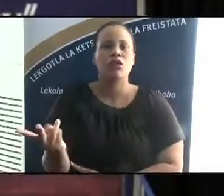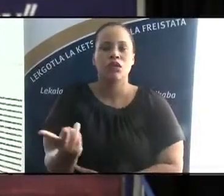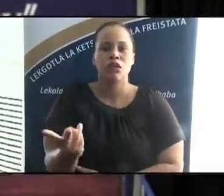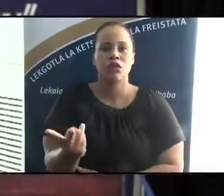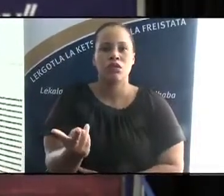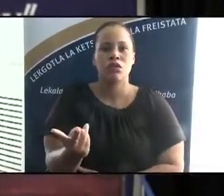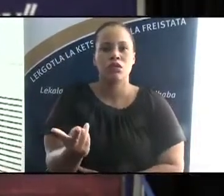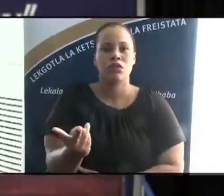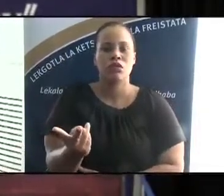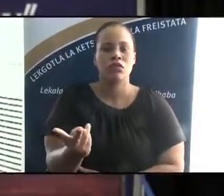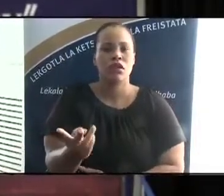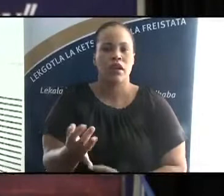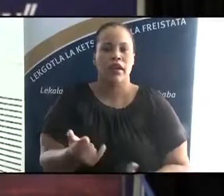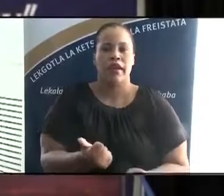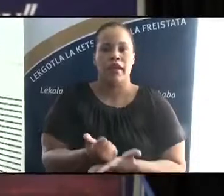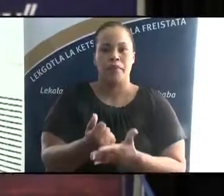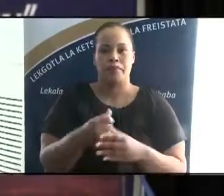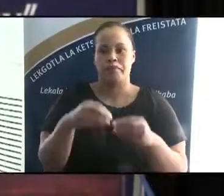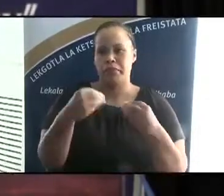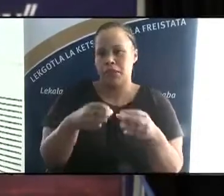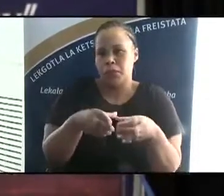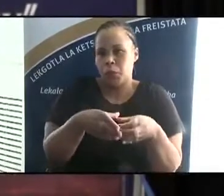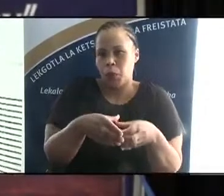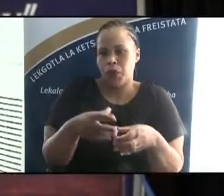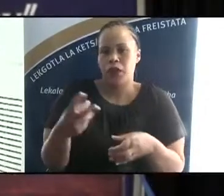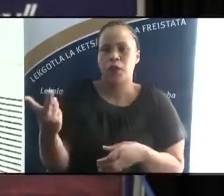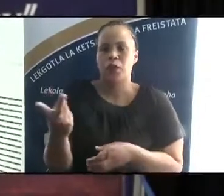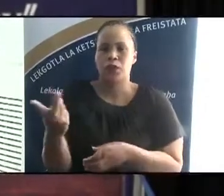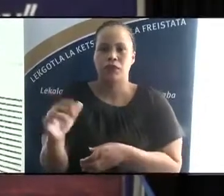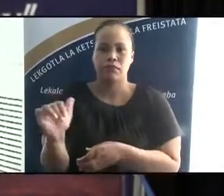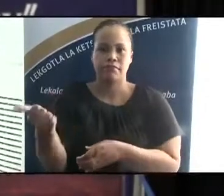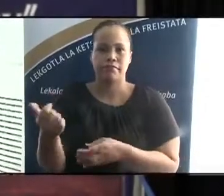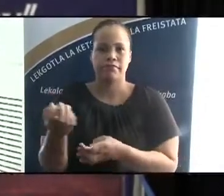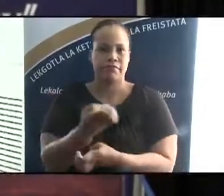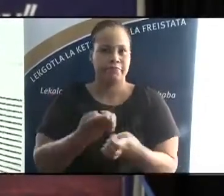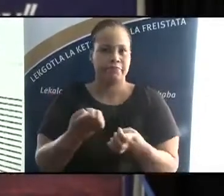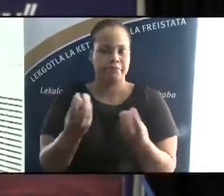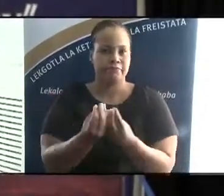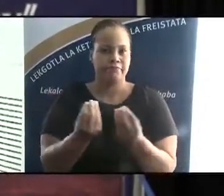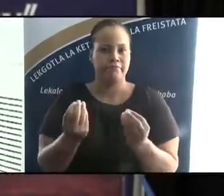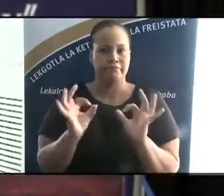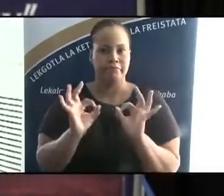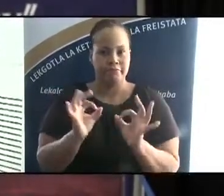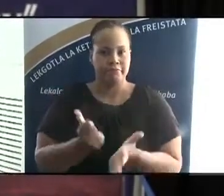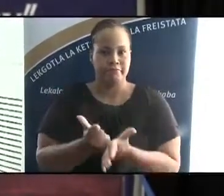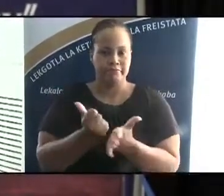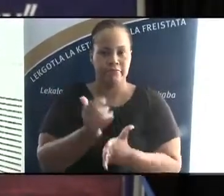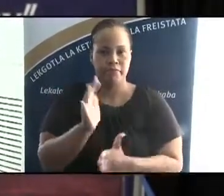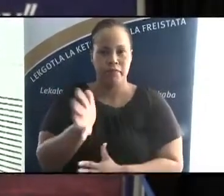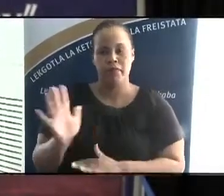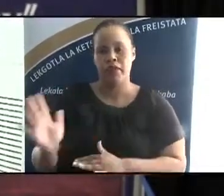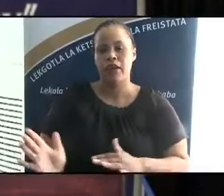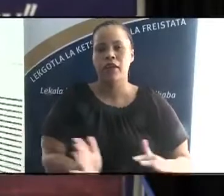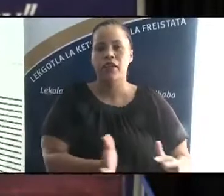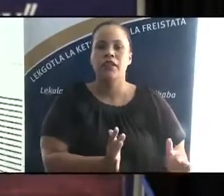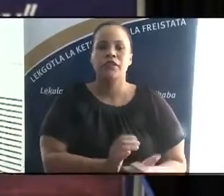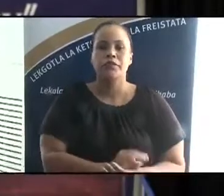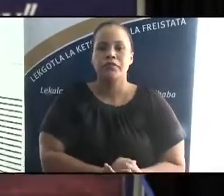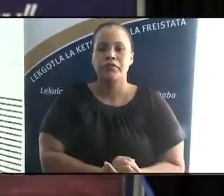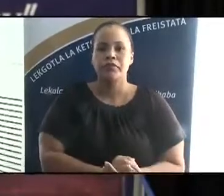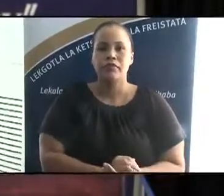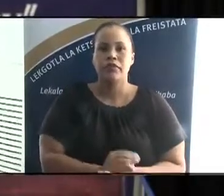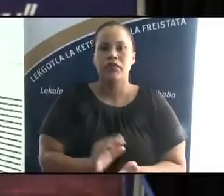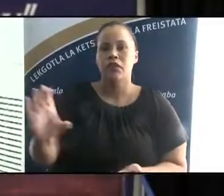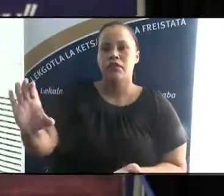for SMMEs and other linking economic sectors. On investment promotion, Honourable Speaker,